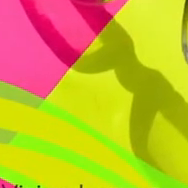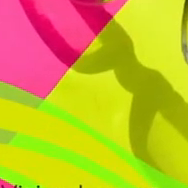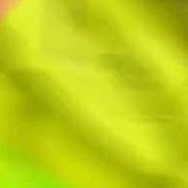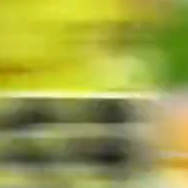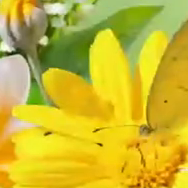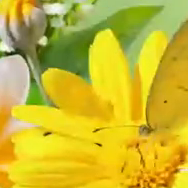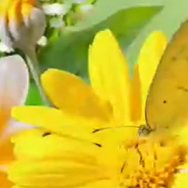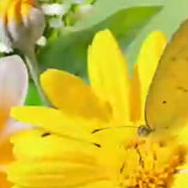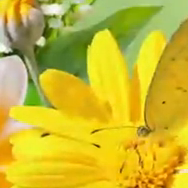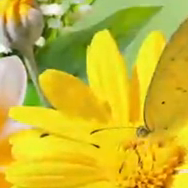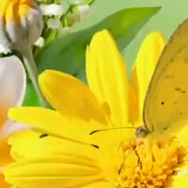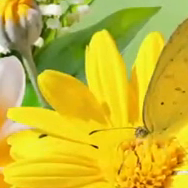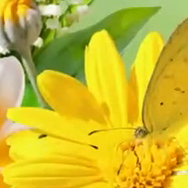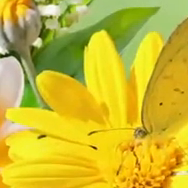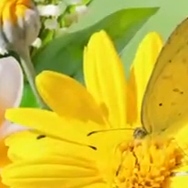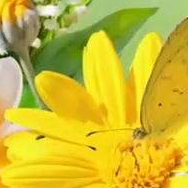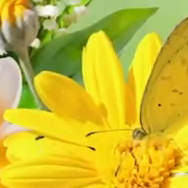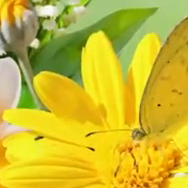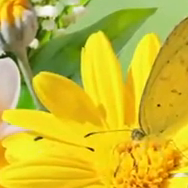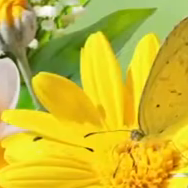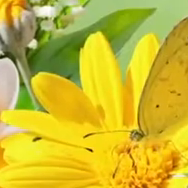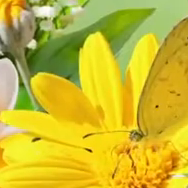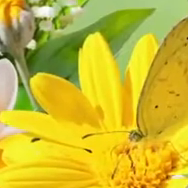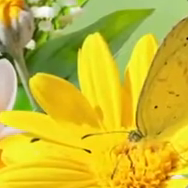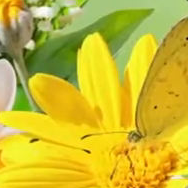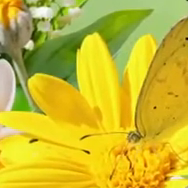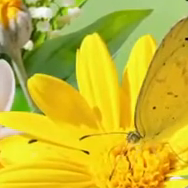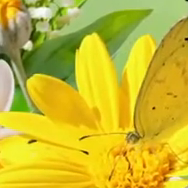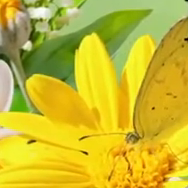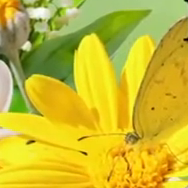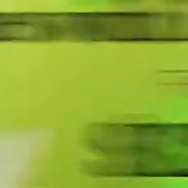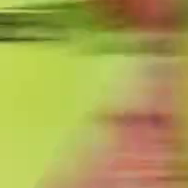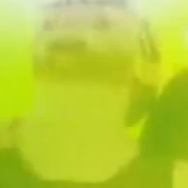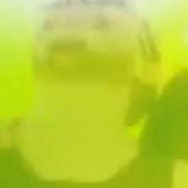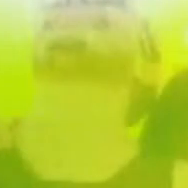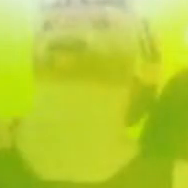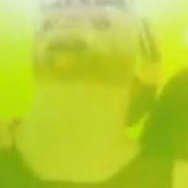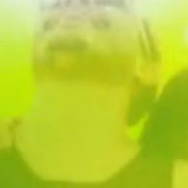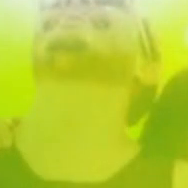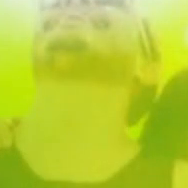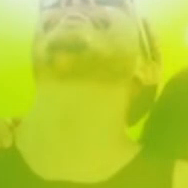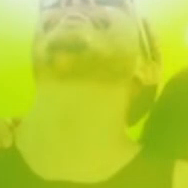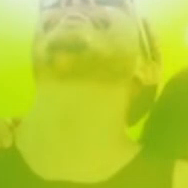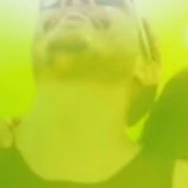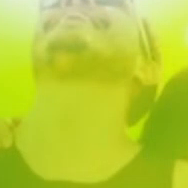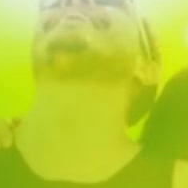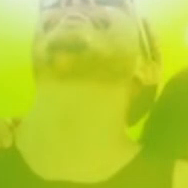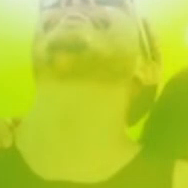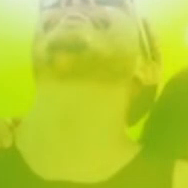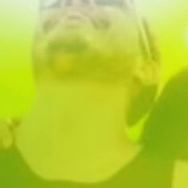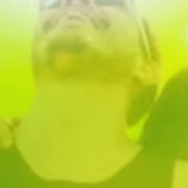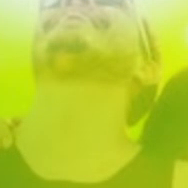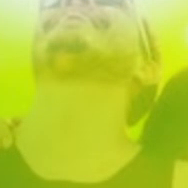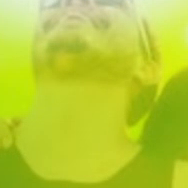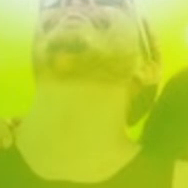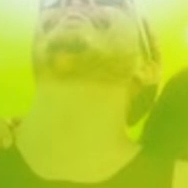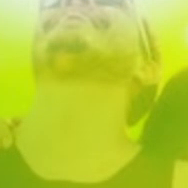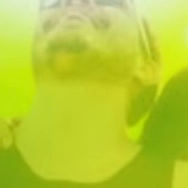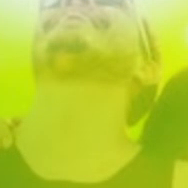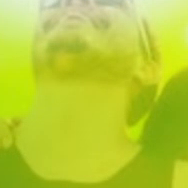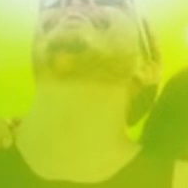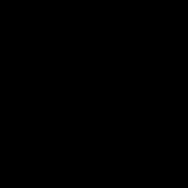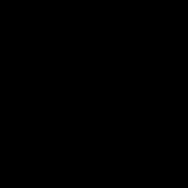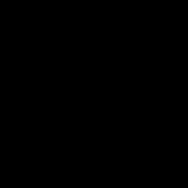for $15.99. Or buy focus and transition lenses for $12.99. Stylish eye care that won't break the bank. Visit us at Seaview